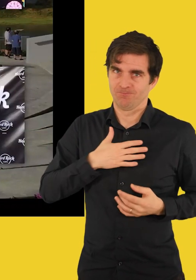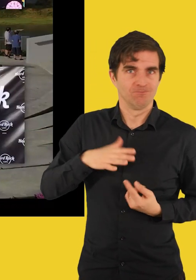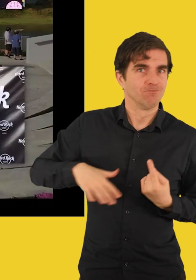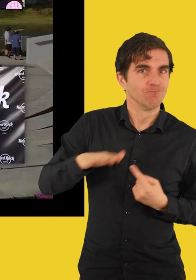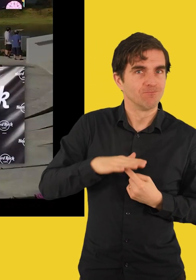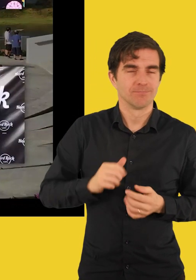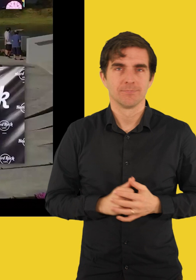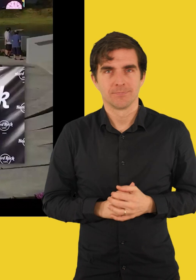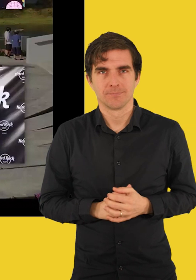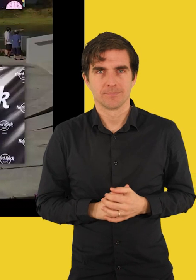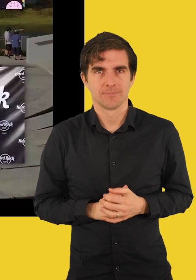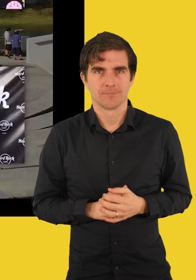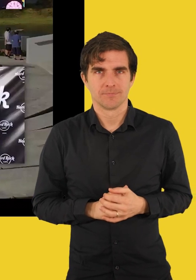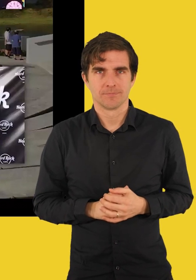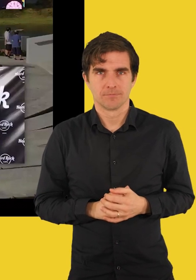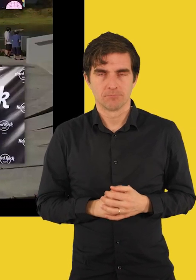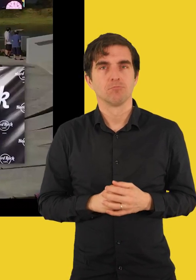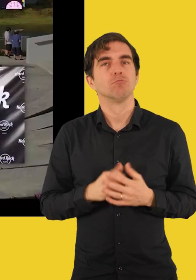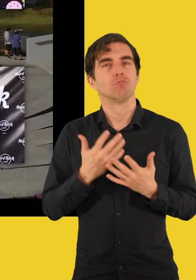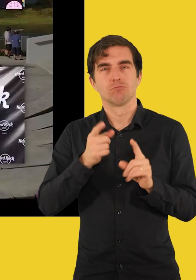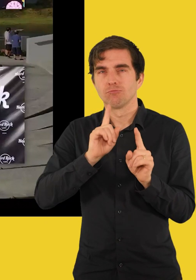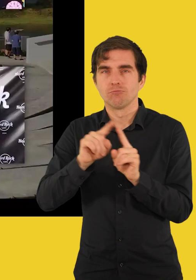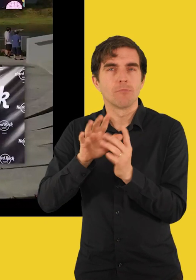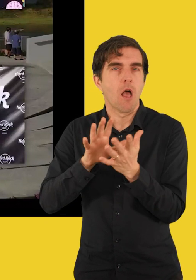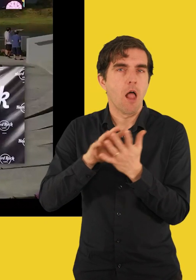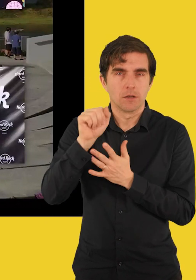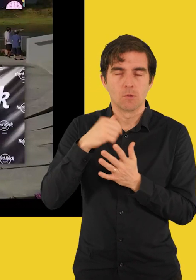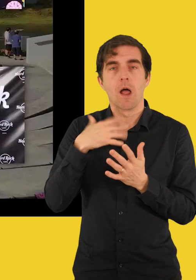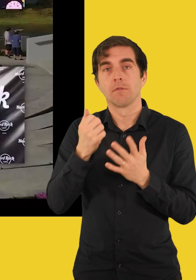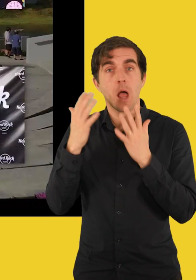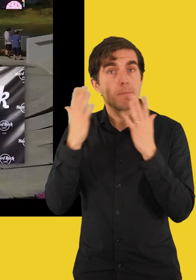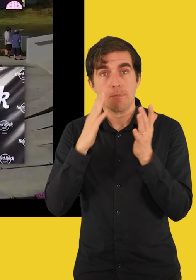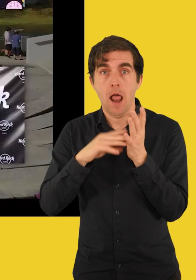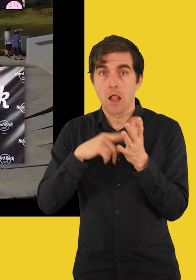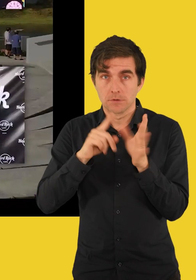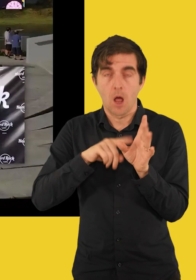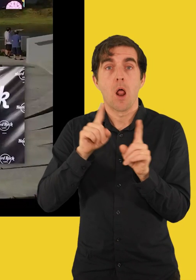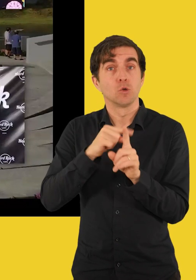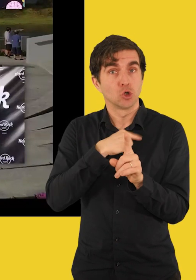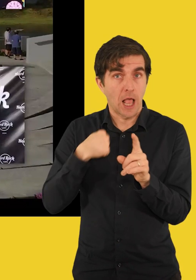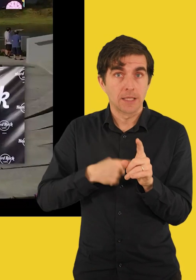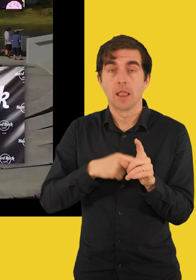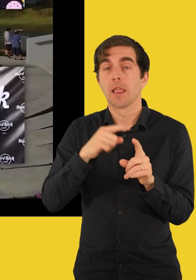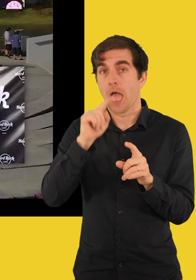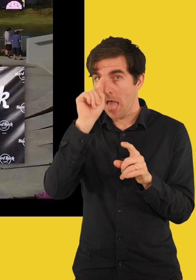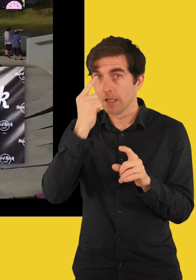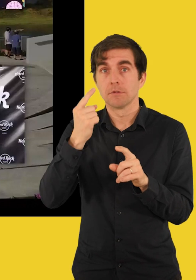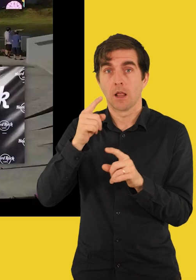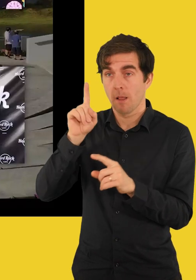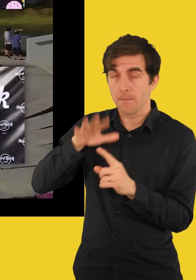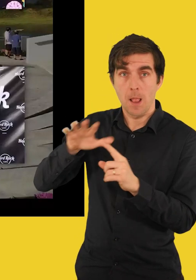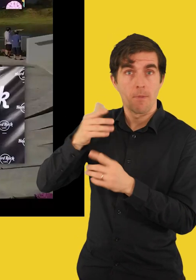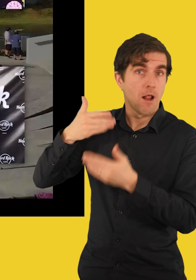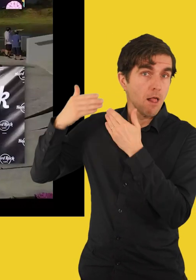showing different cultures. We have Malay, music, Chinese, Indian,